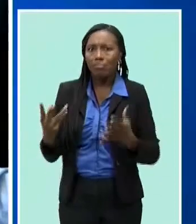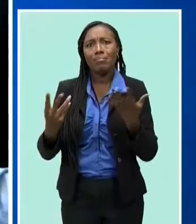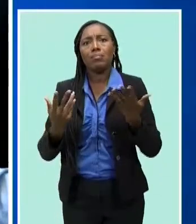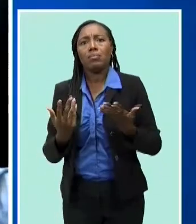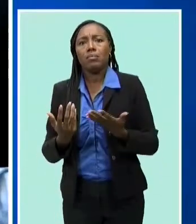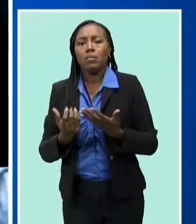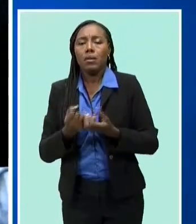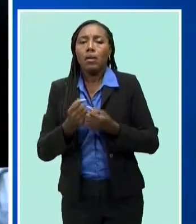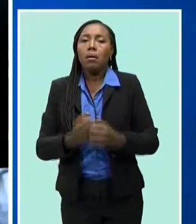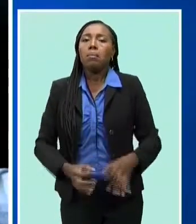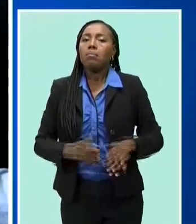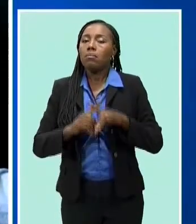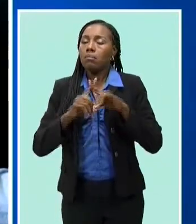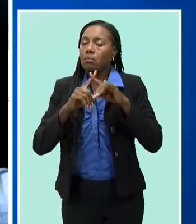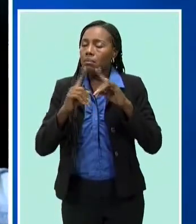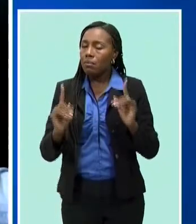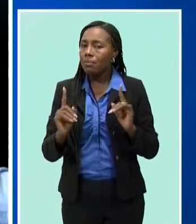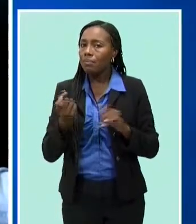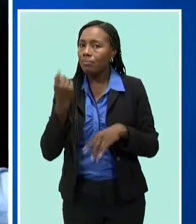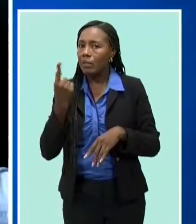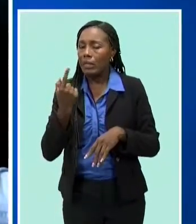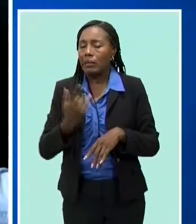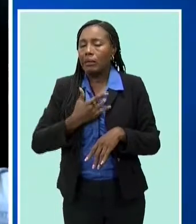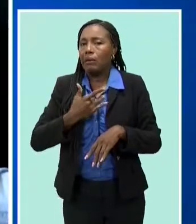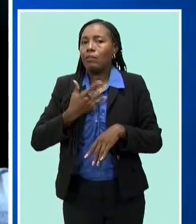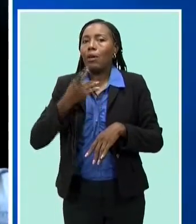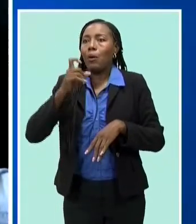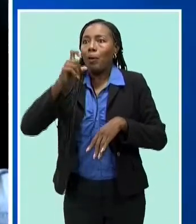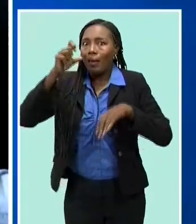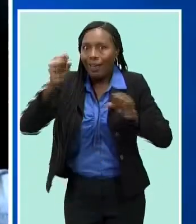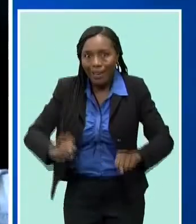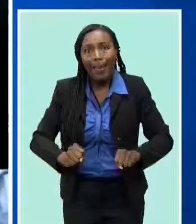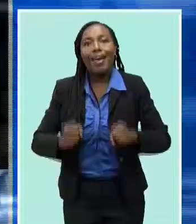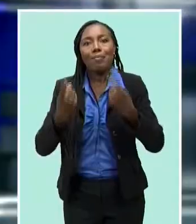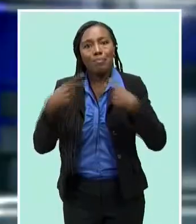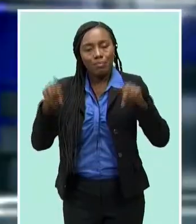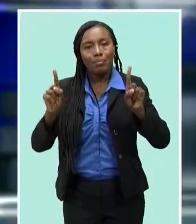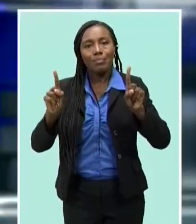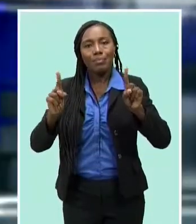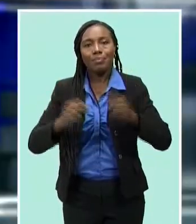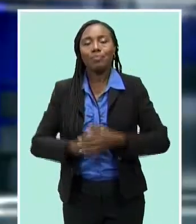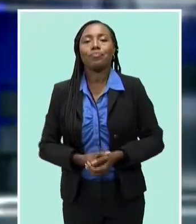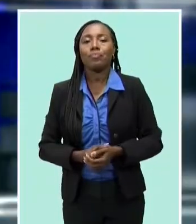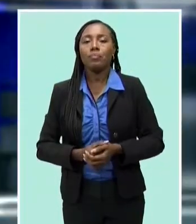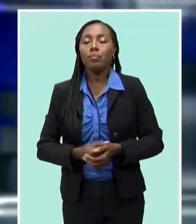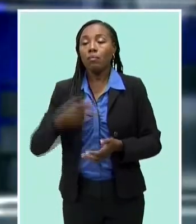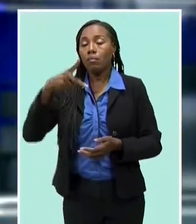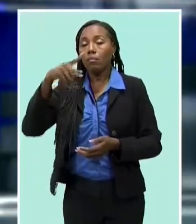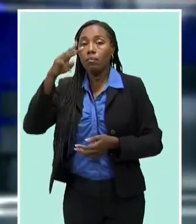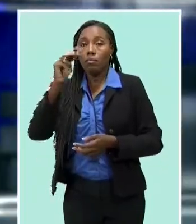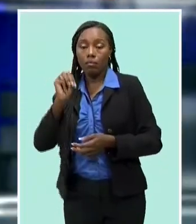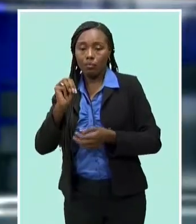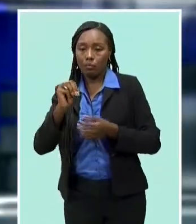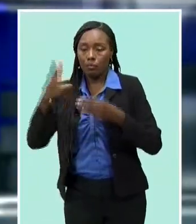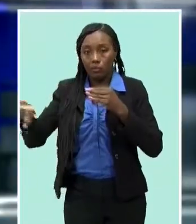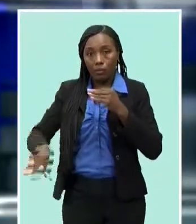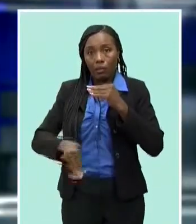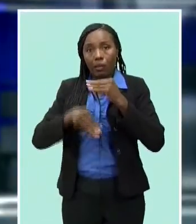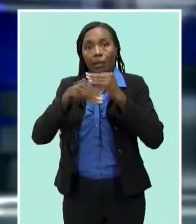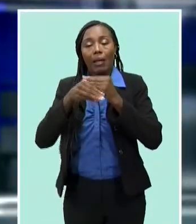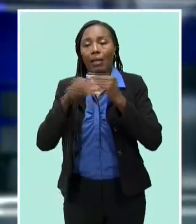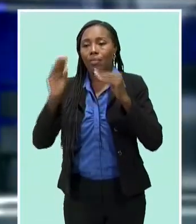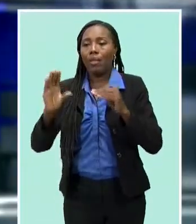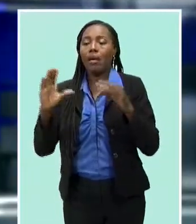undertaking, but it is one that we feel that we are more than capable of doing. Now, the Prime Minister adds that the importance of